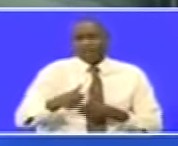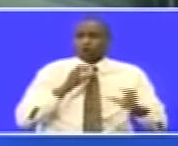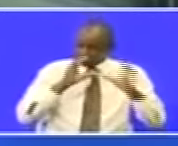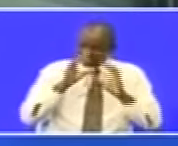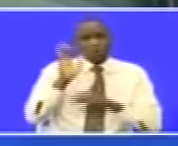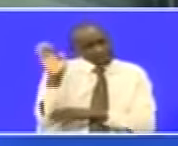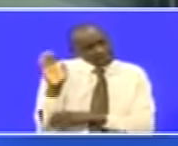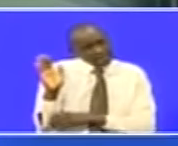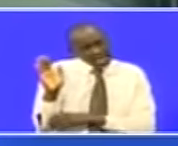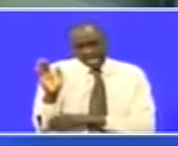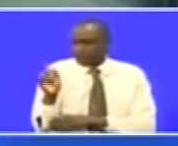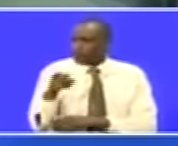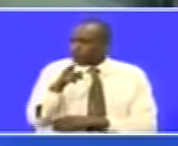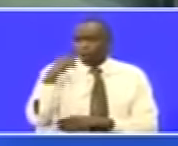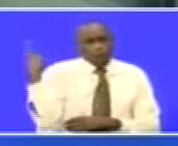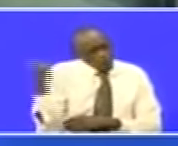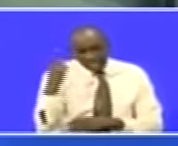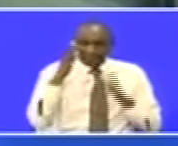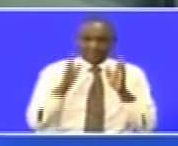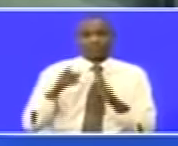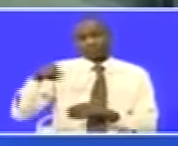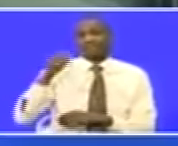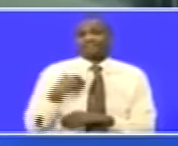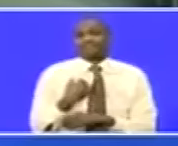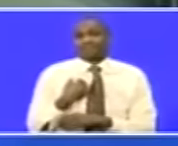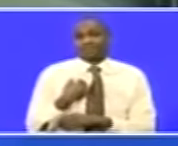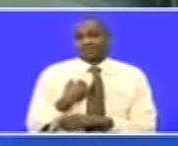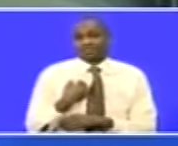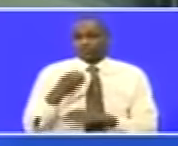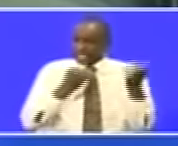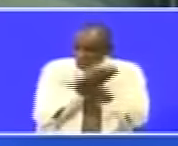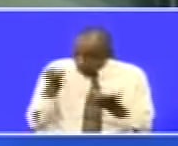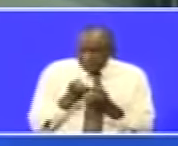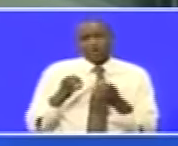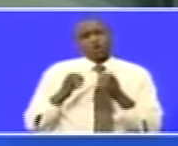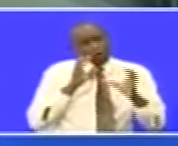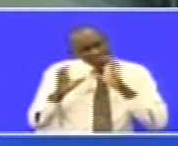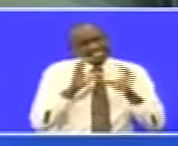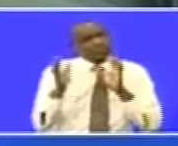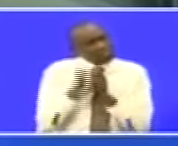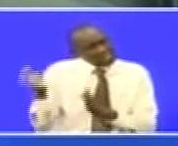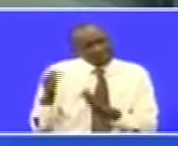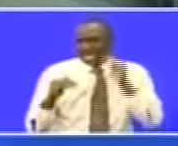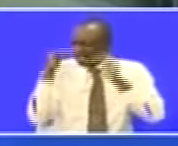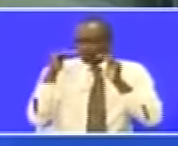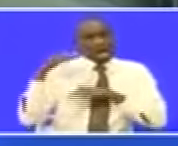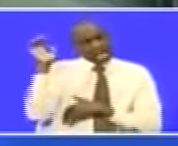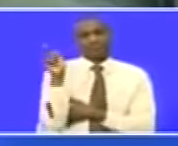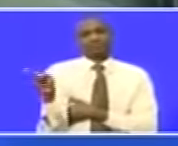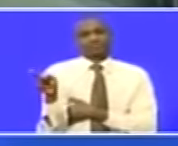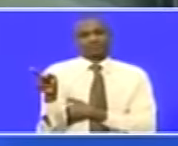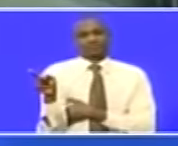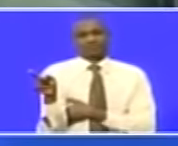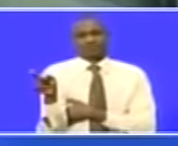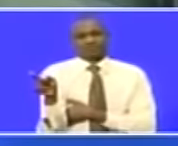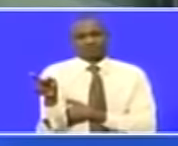he engaged in with the ordinary lives of people. And so he brought the economic conversations really down to the level of people who would